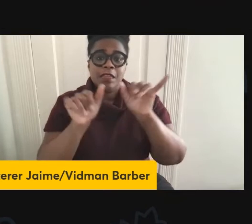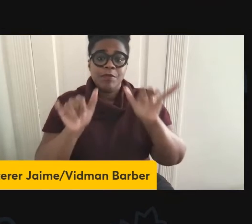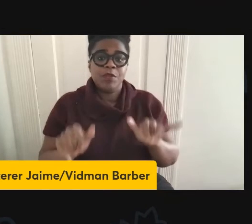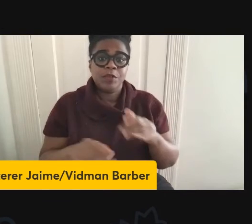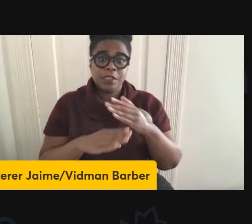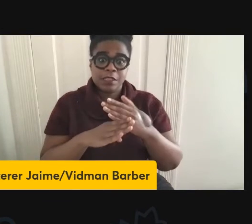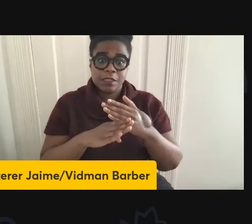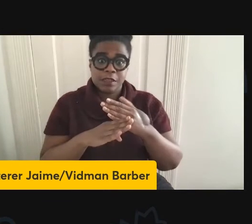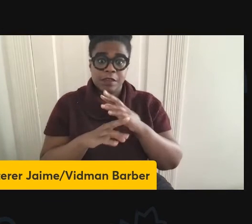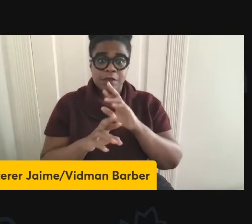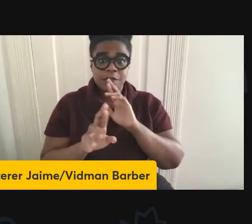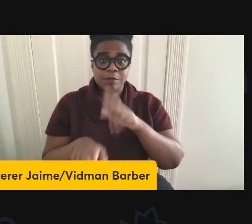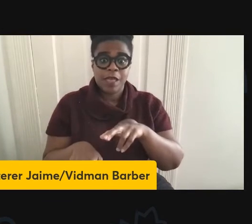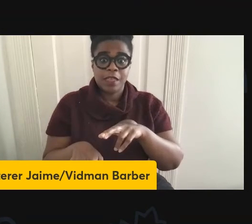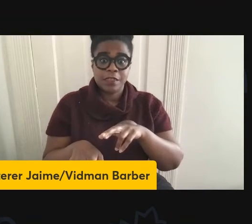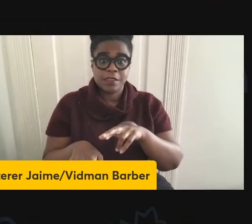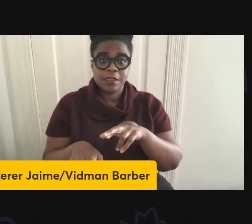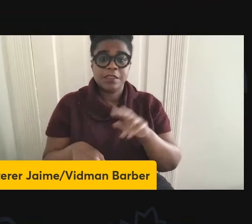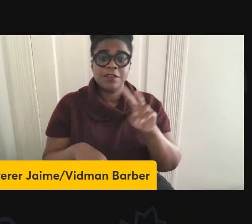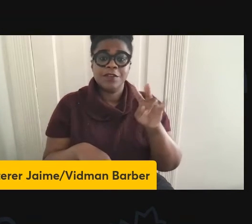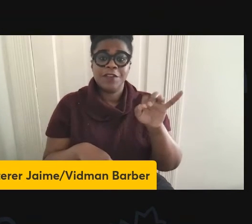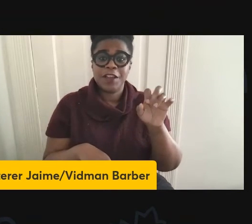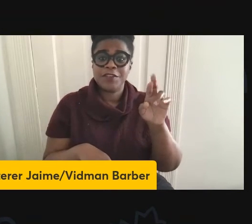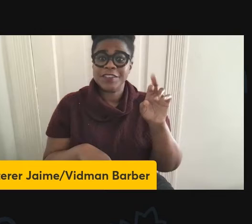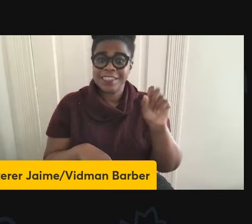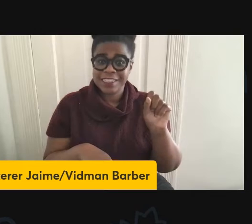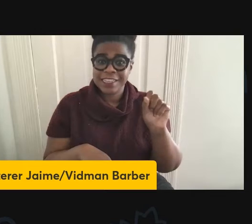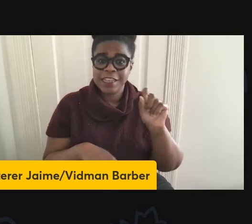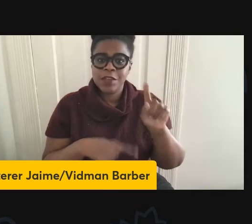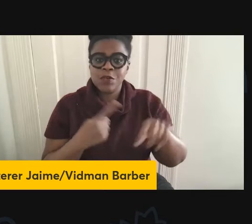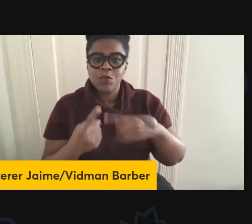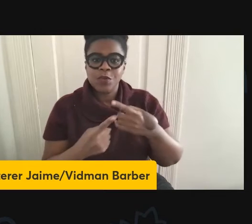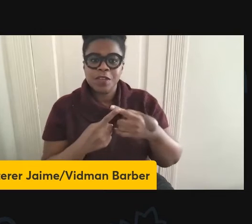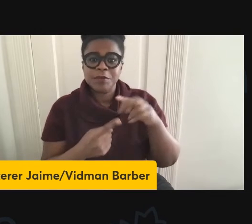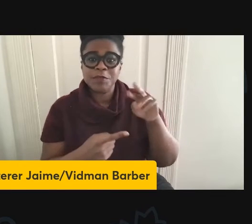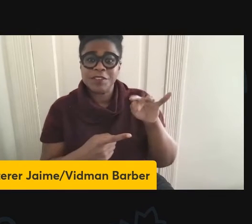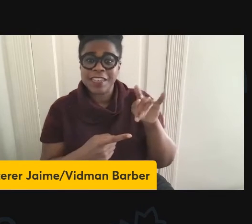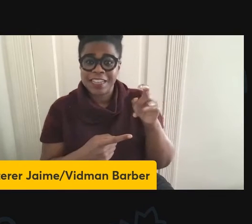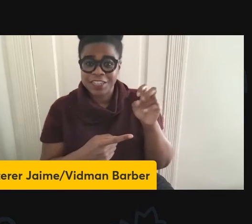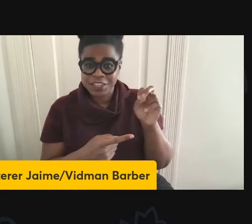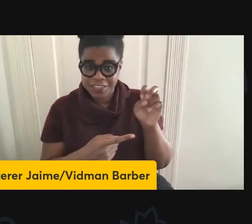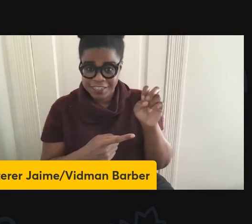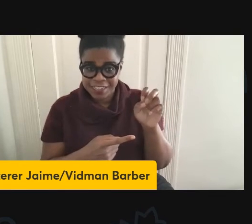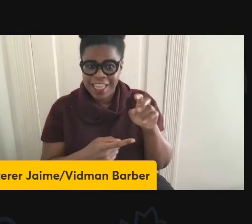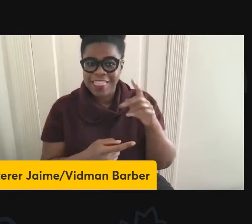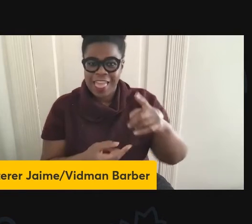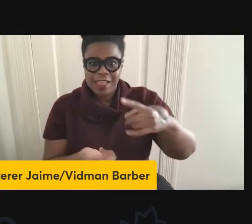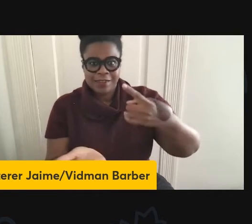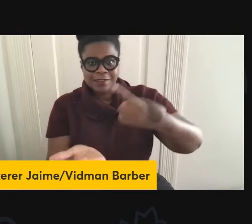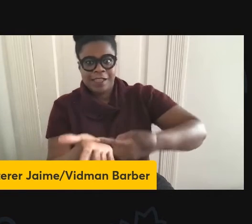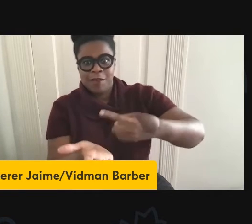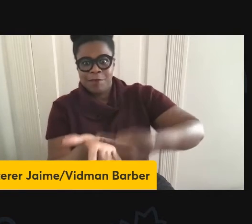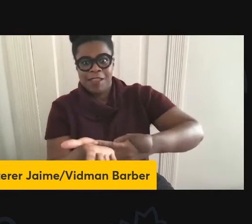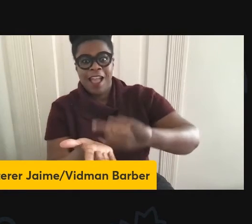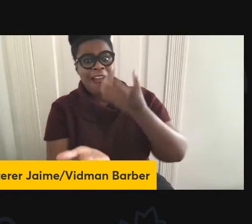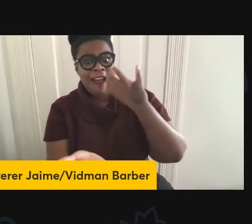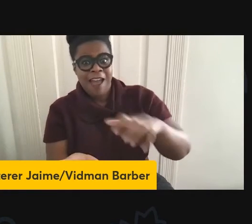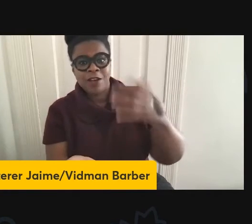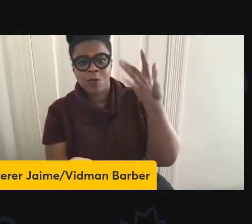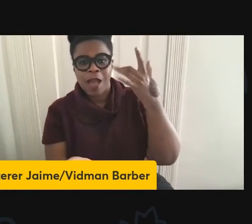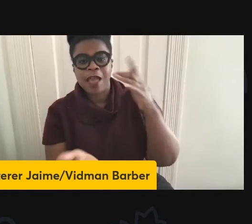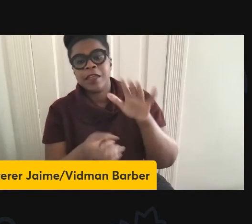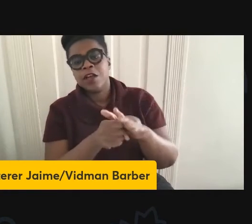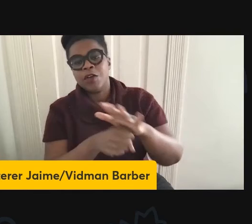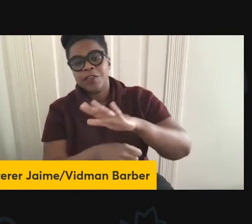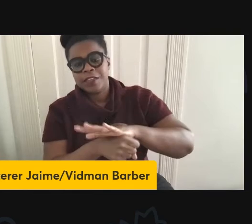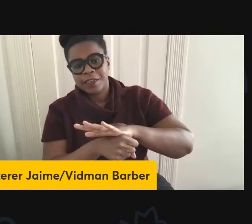mutate, which interestingly has become a very hot topic because of COVID. And so there